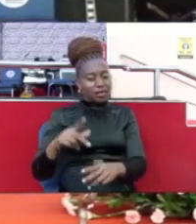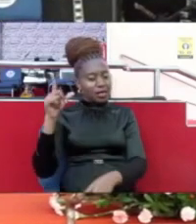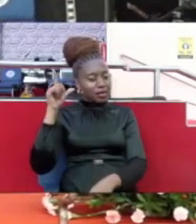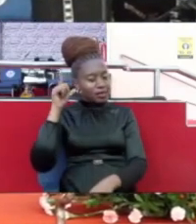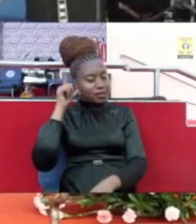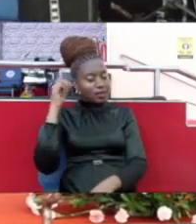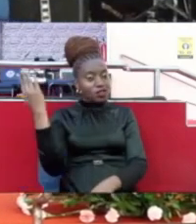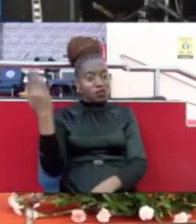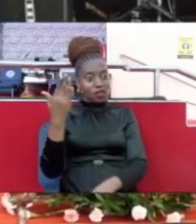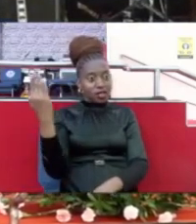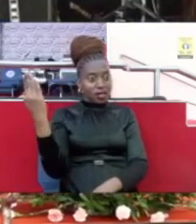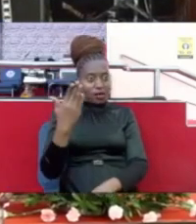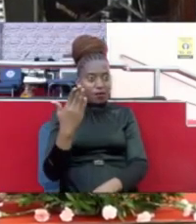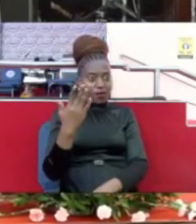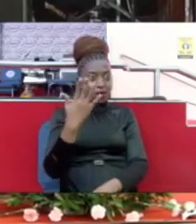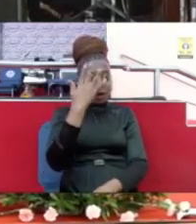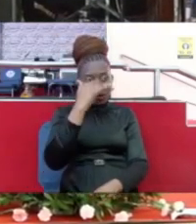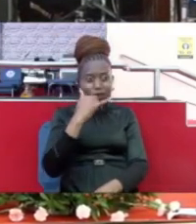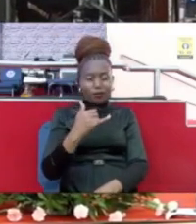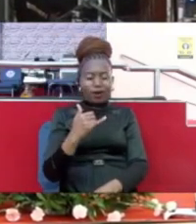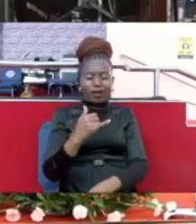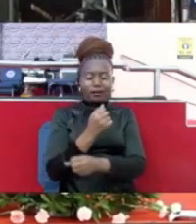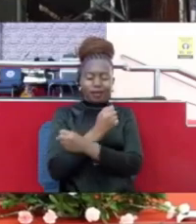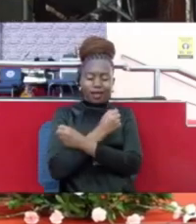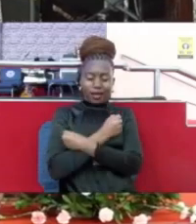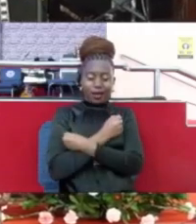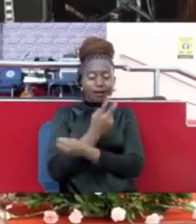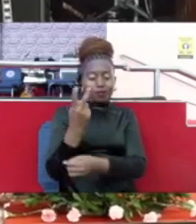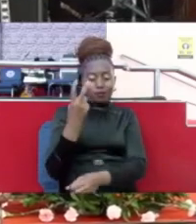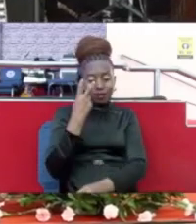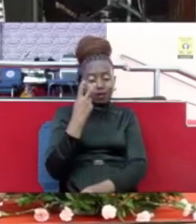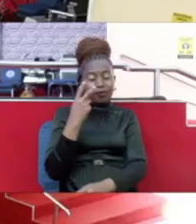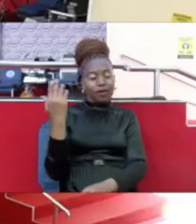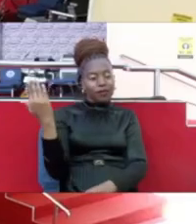just because she love to see me preach.